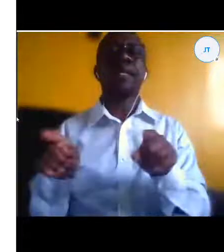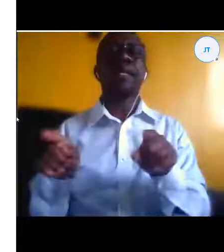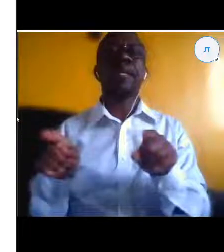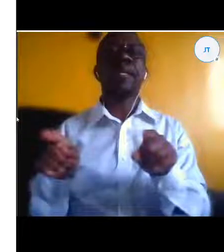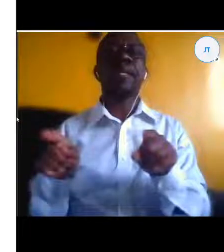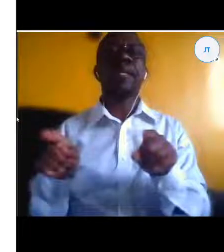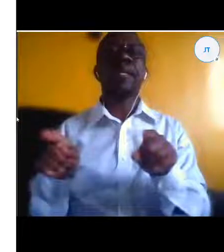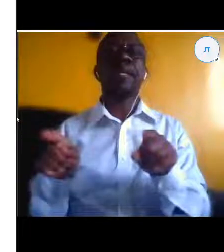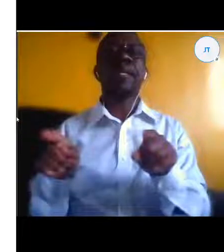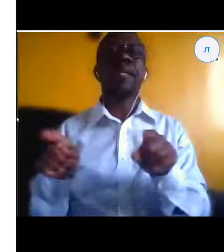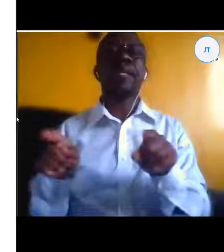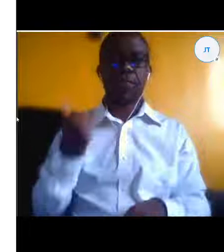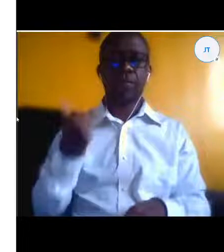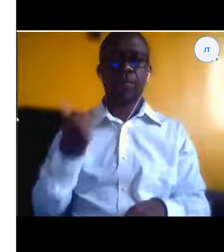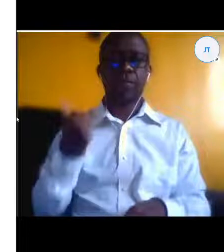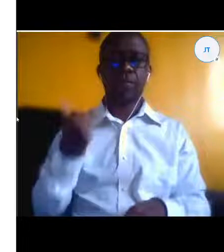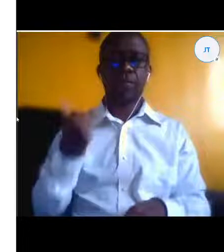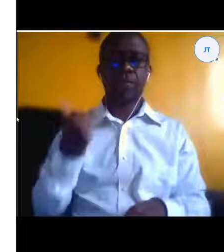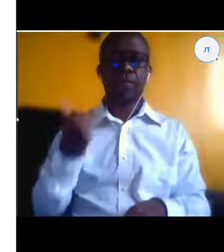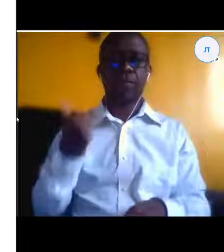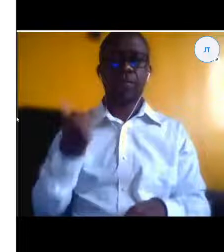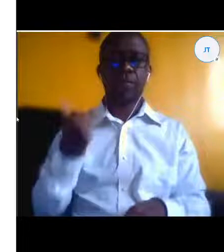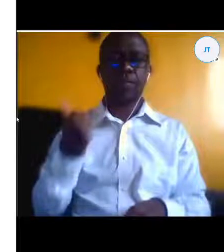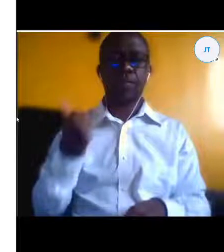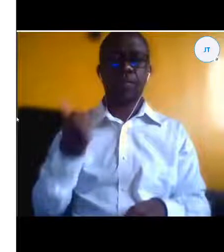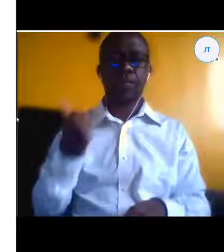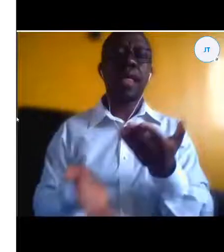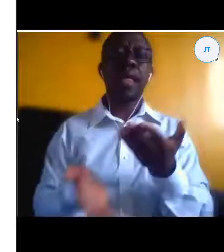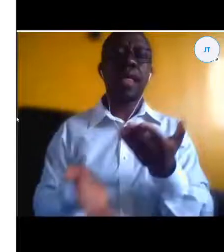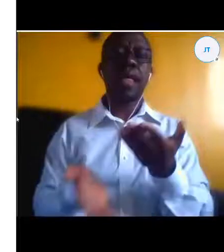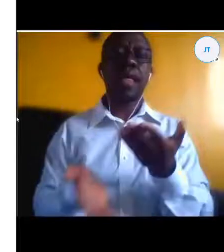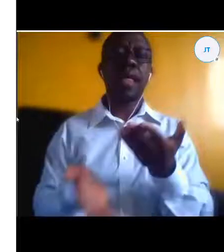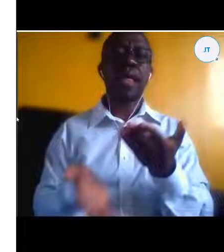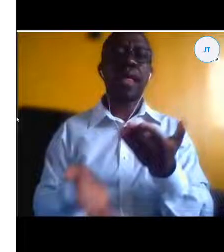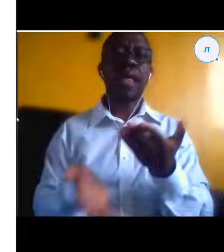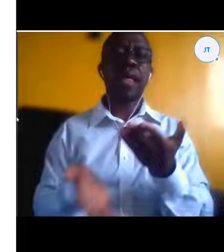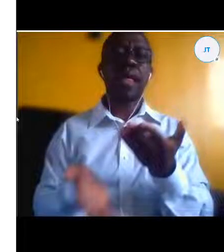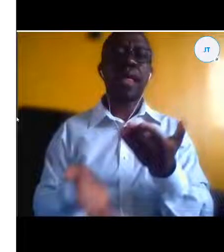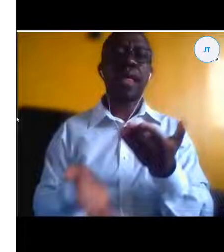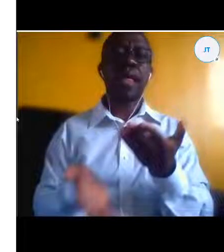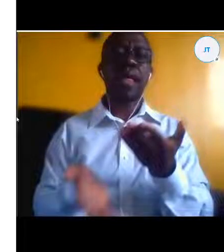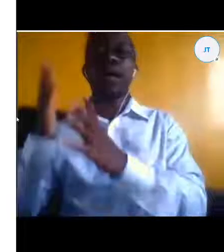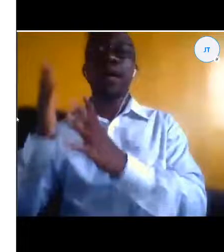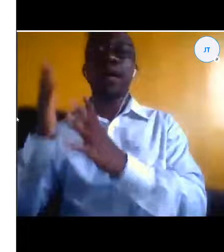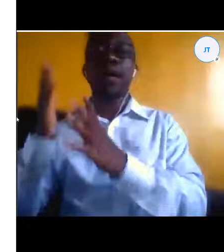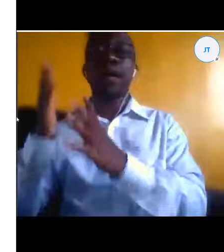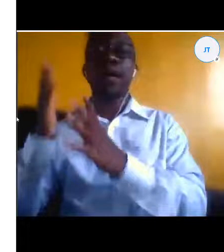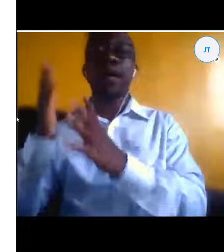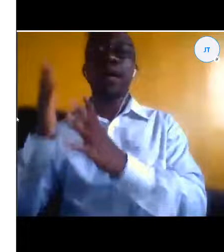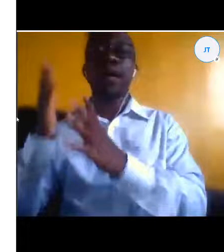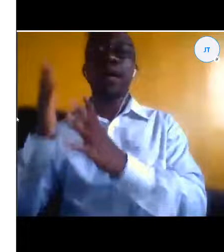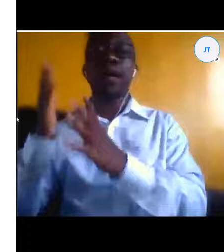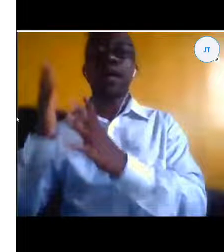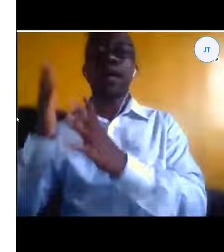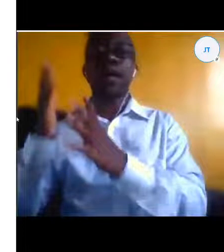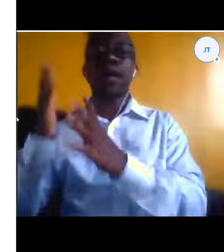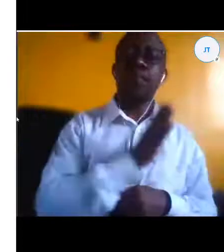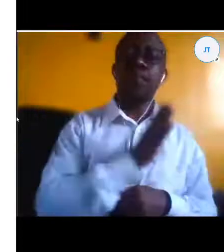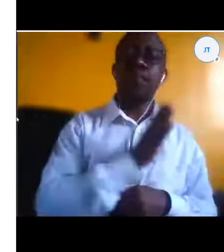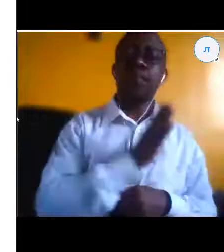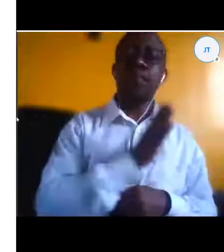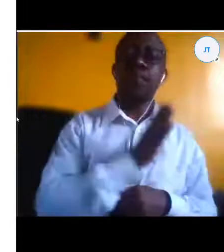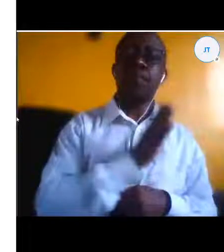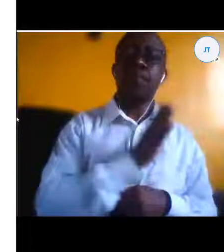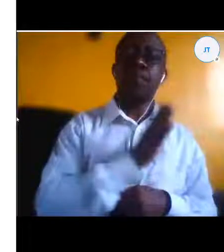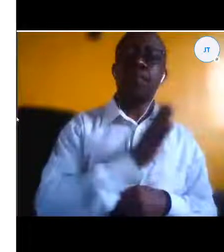starts. And we should be able to facilitate it. If you're an employer, or if you are sitting in a board, or in such